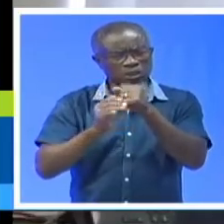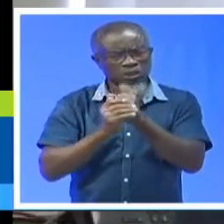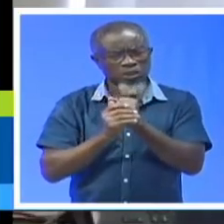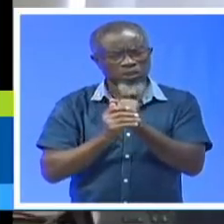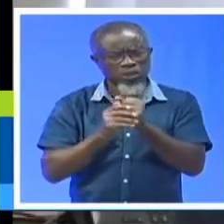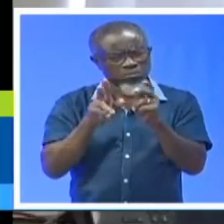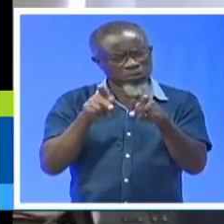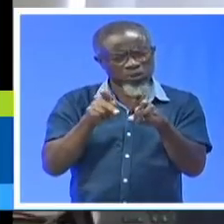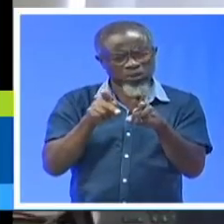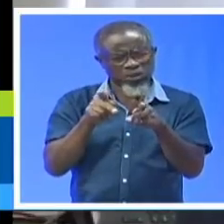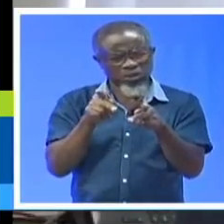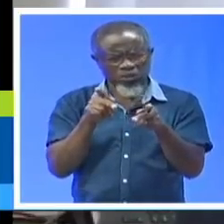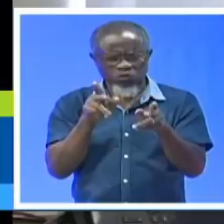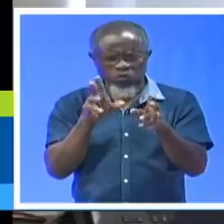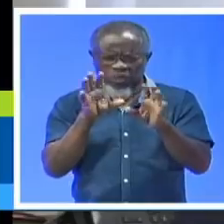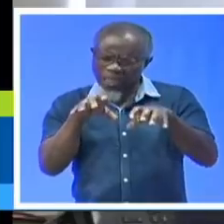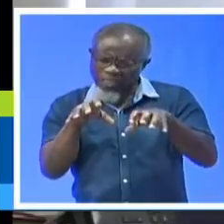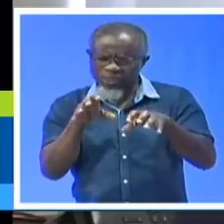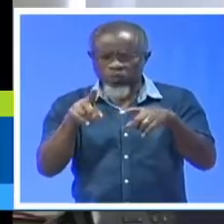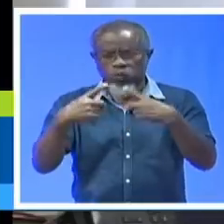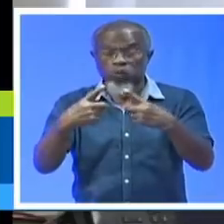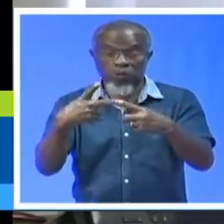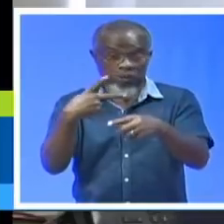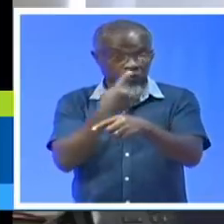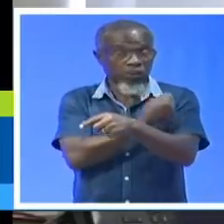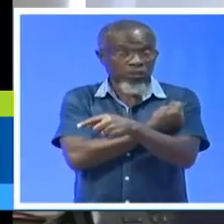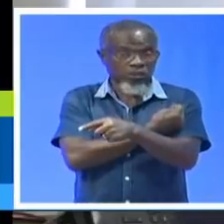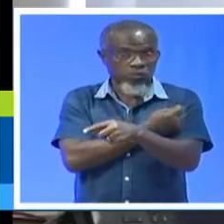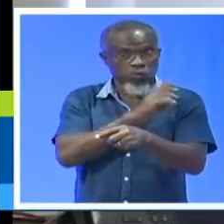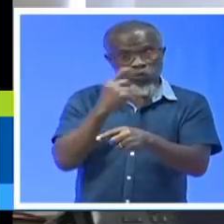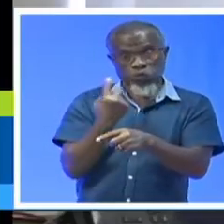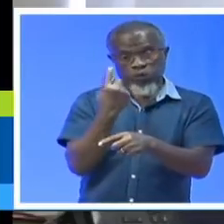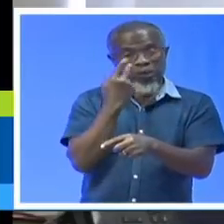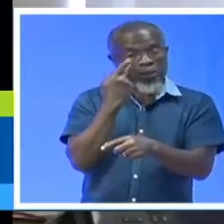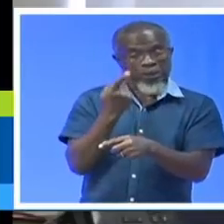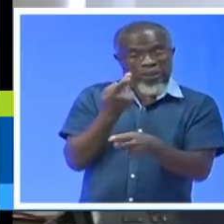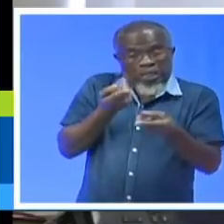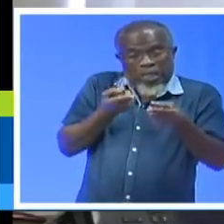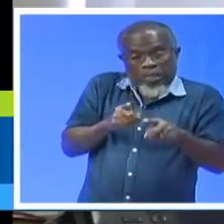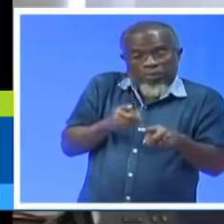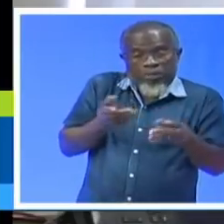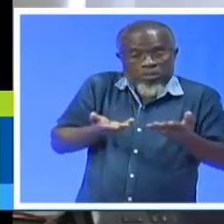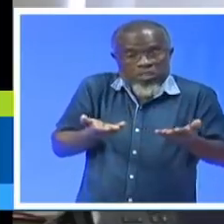vaccine, we would only see ourselves or our country vaccinating about